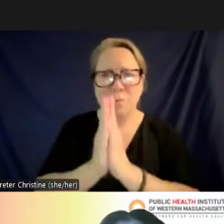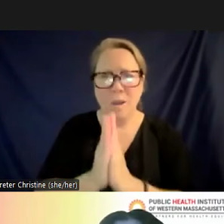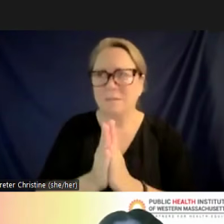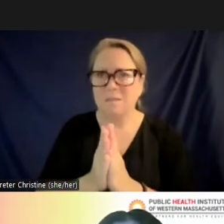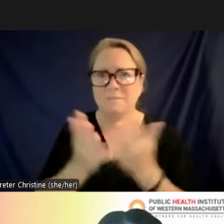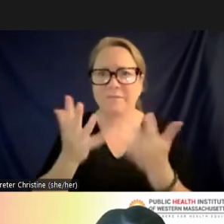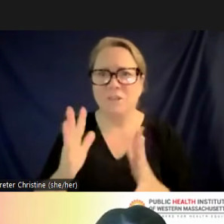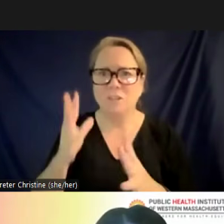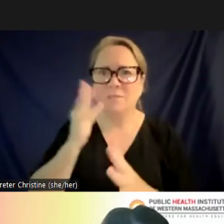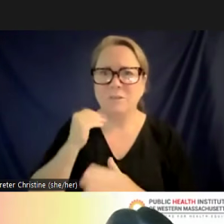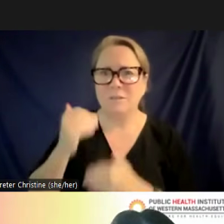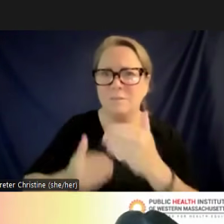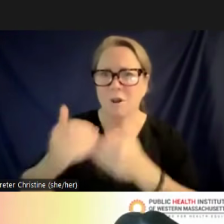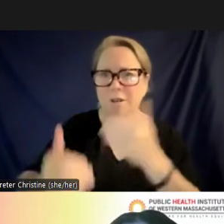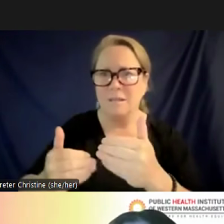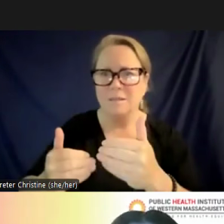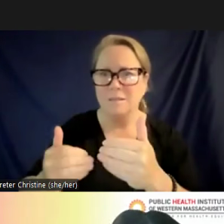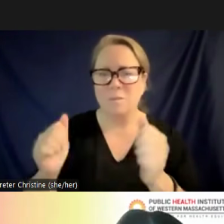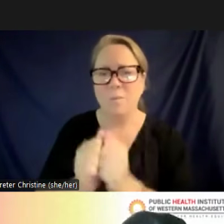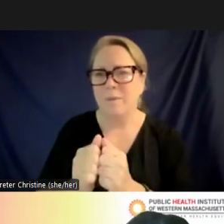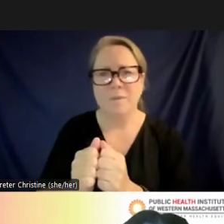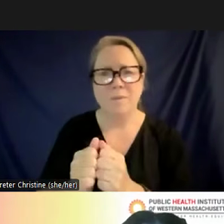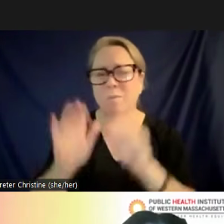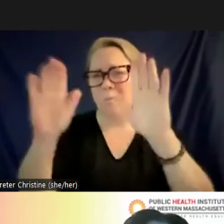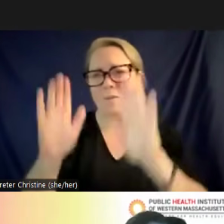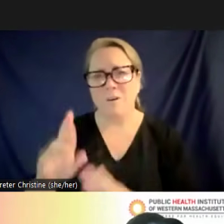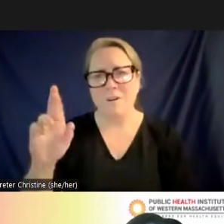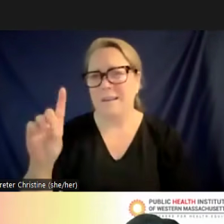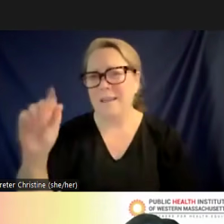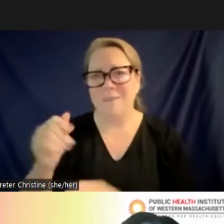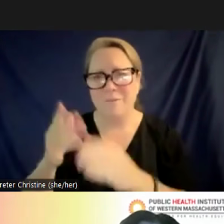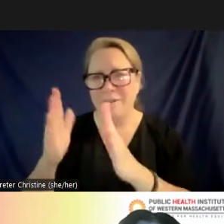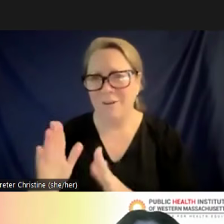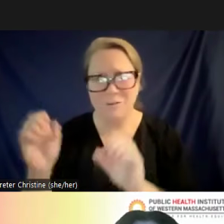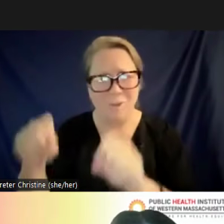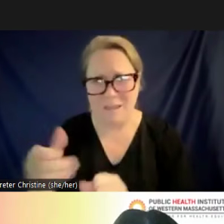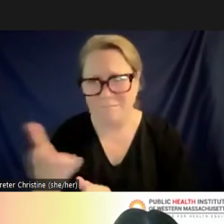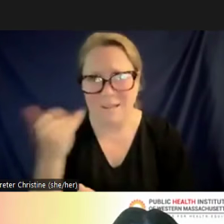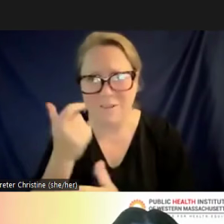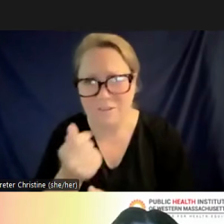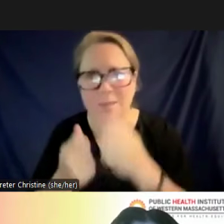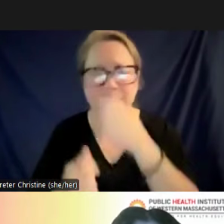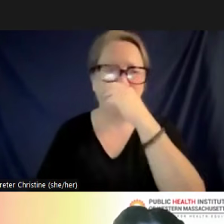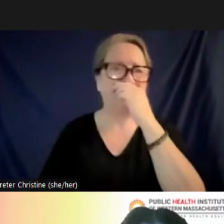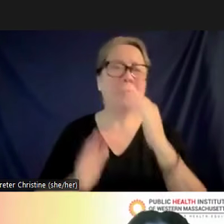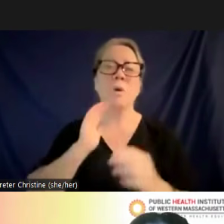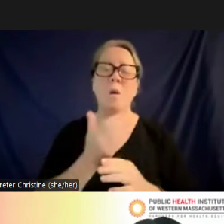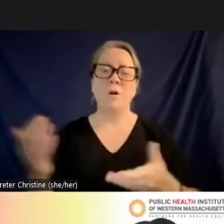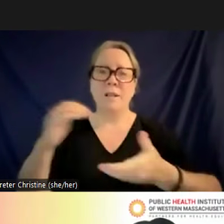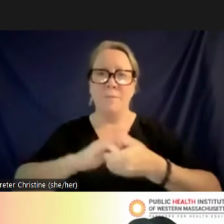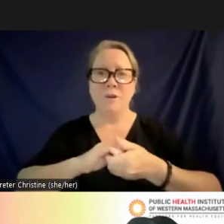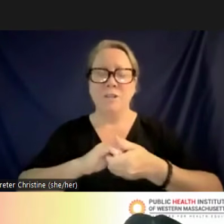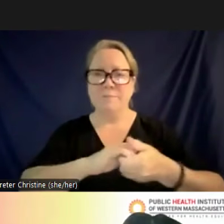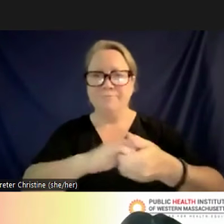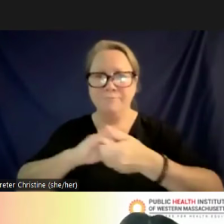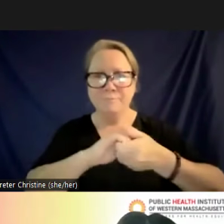with one of the wonderful RDA providers. So our collaboration first began